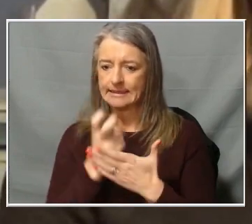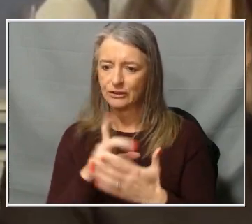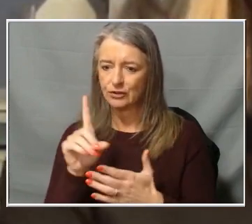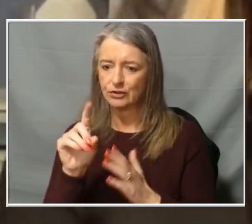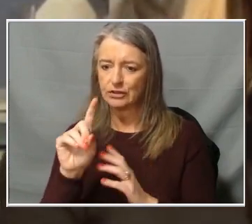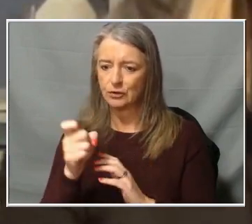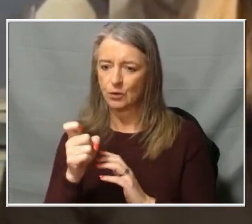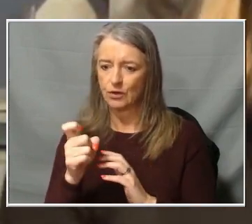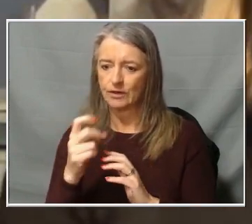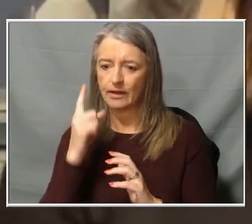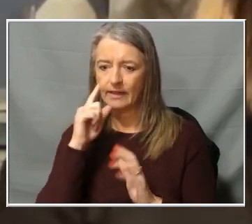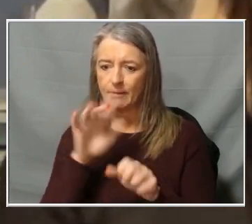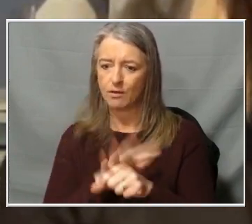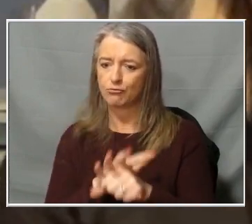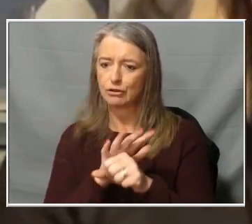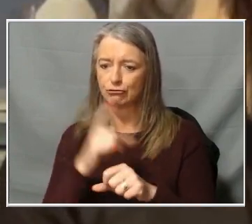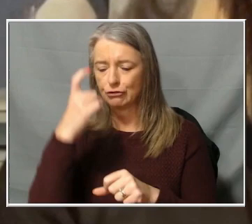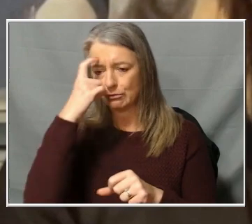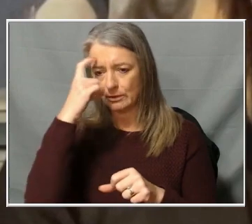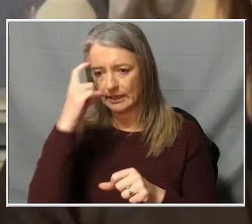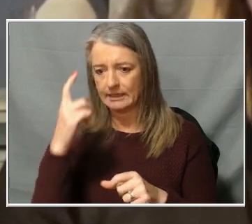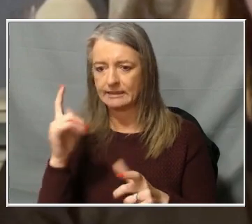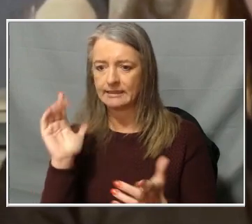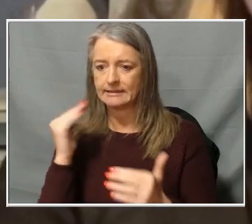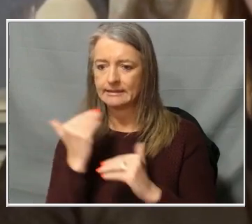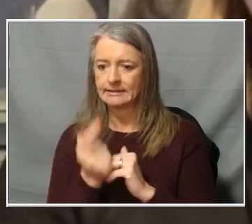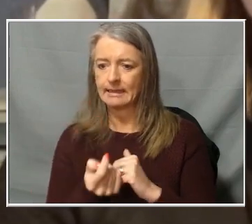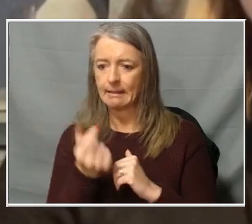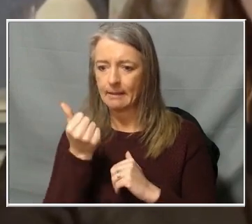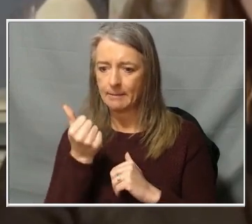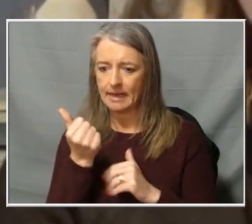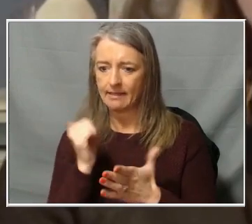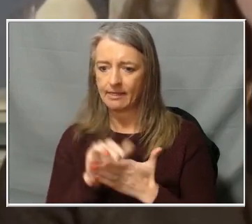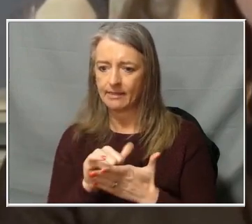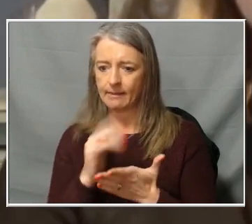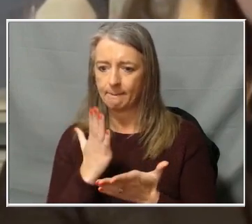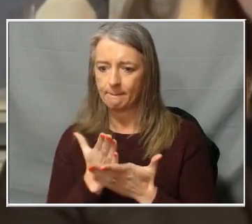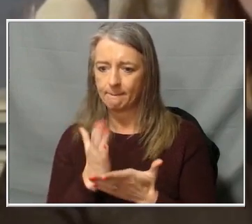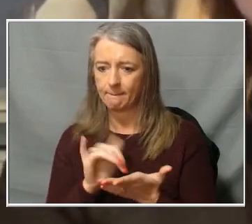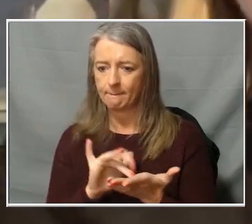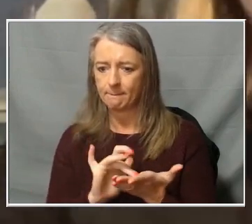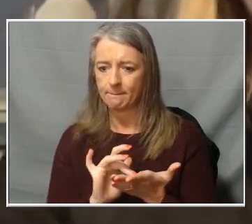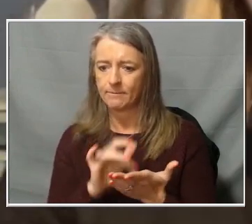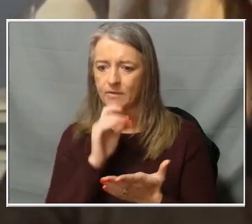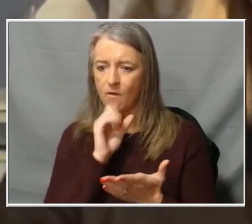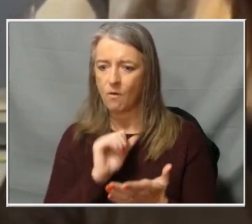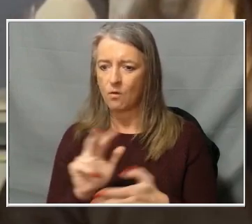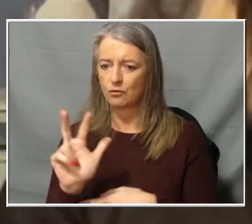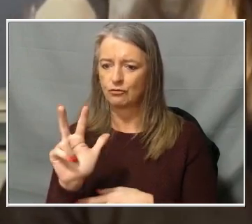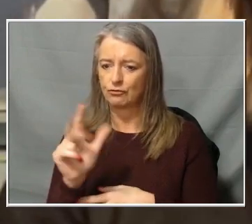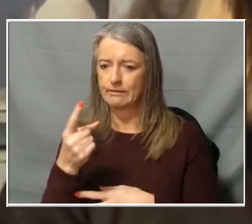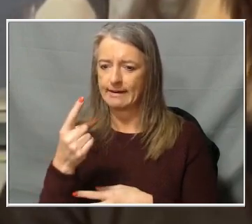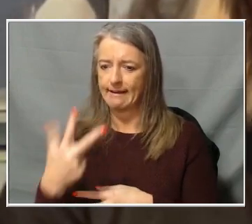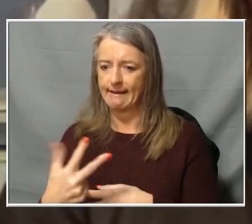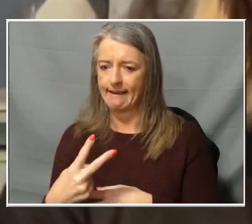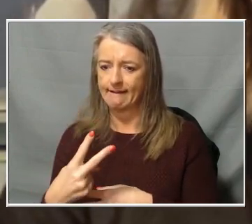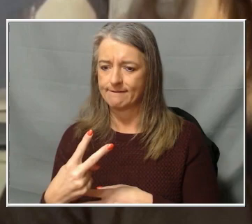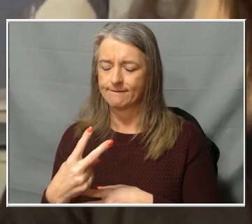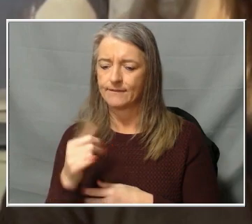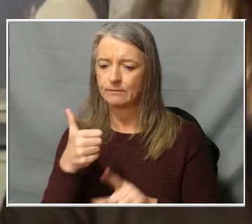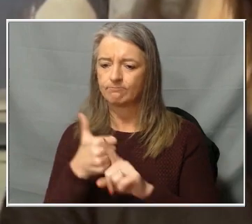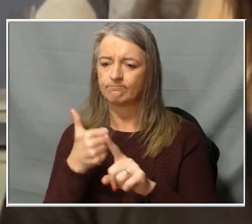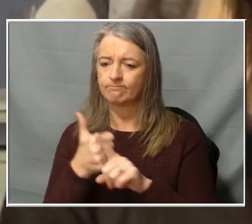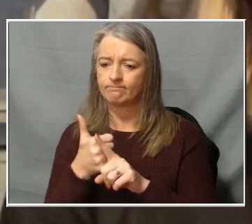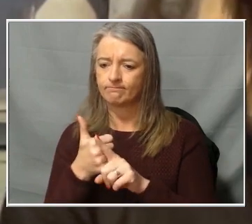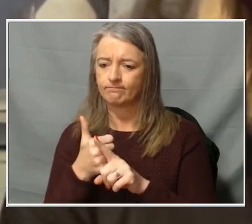We think it was about the pressure in the brain, so let's eliminate it. And by around age 3.5, she